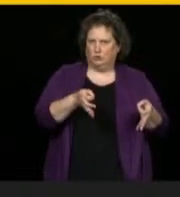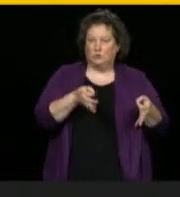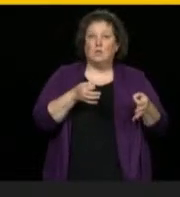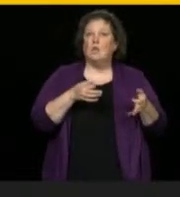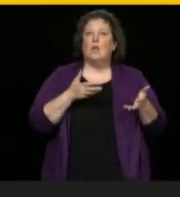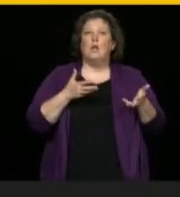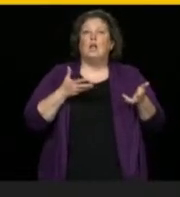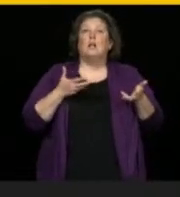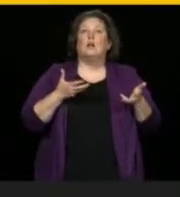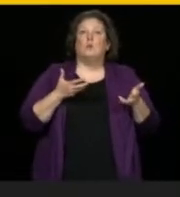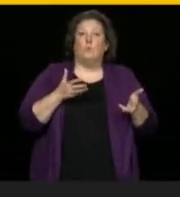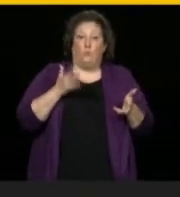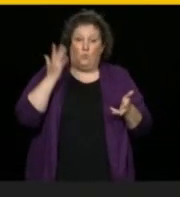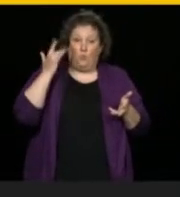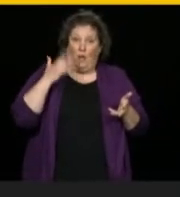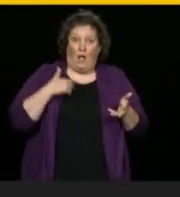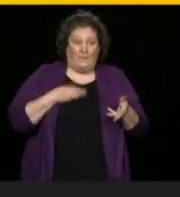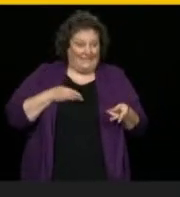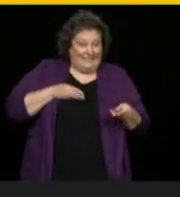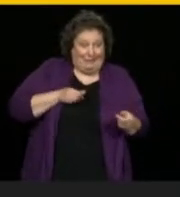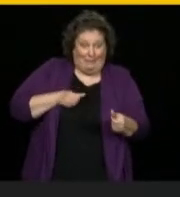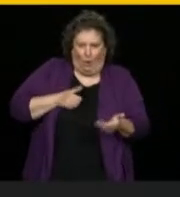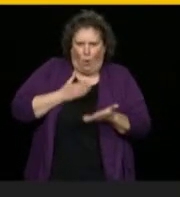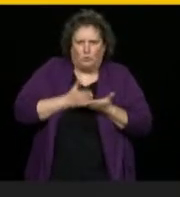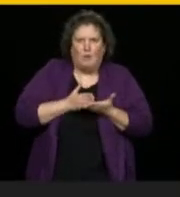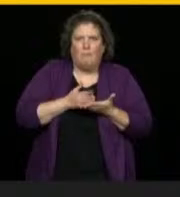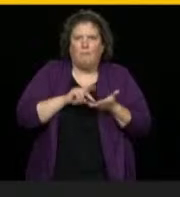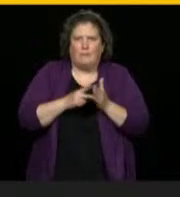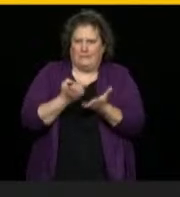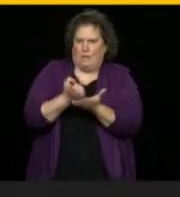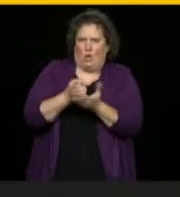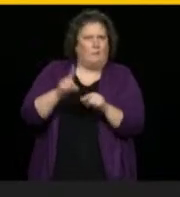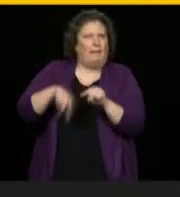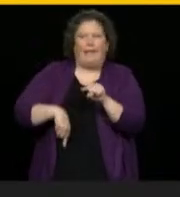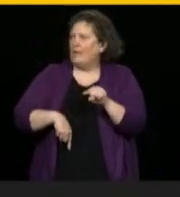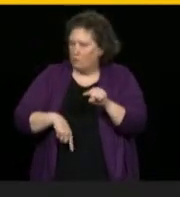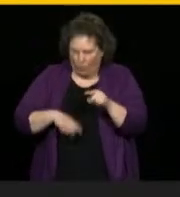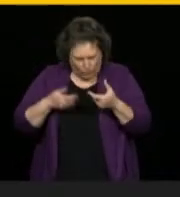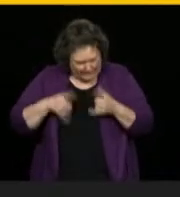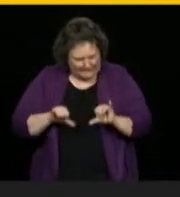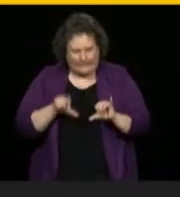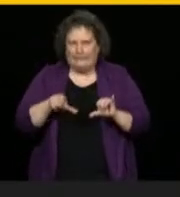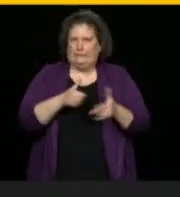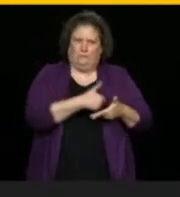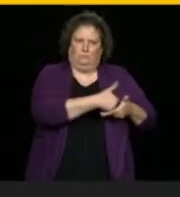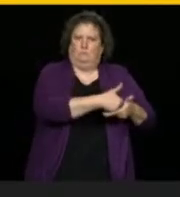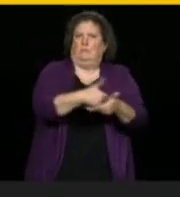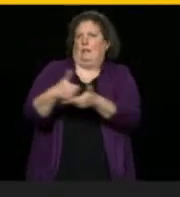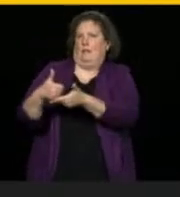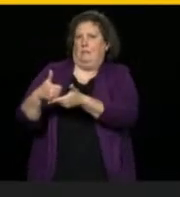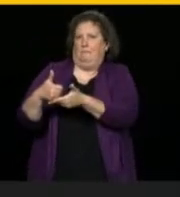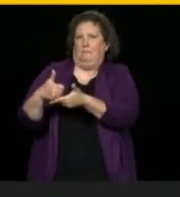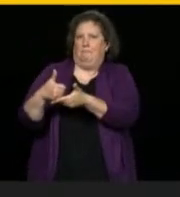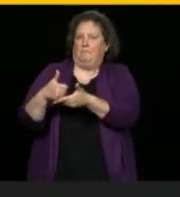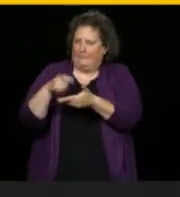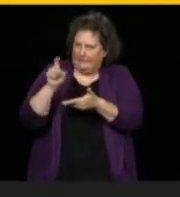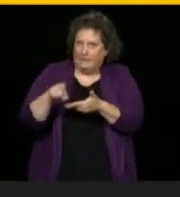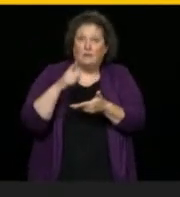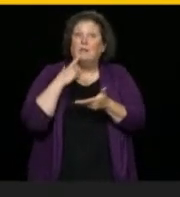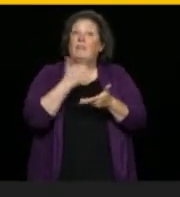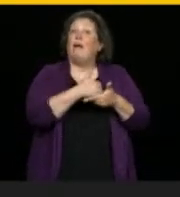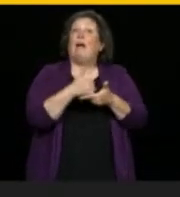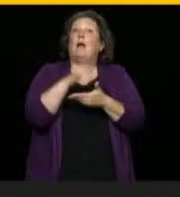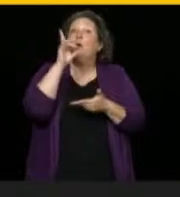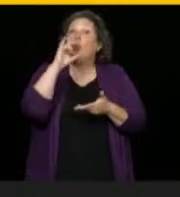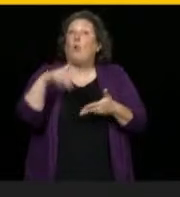not Canadiens. going to limit the On doit help créer des emplois, that we on need to doit give créer to de la Canadians. croissance We need to économique. create C'est jobs. We need to exactement ce create qu'on va economic faire. growth. Mais il And that faut is